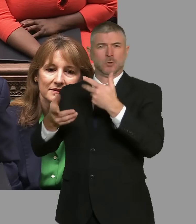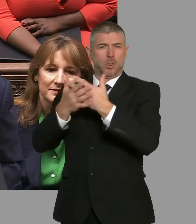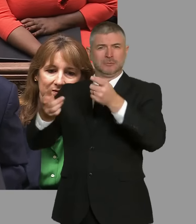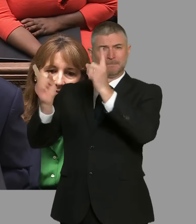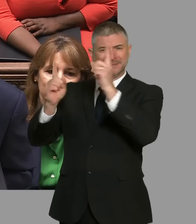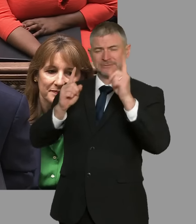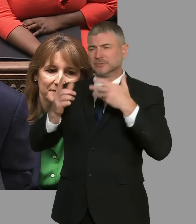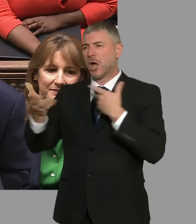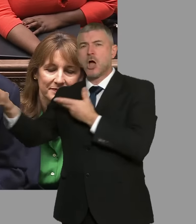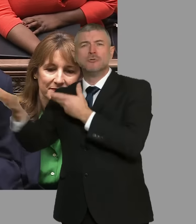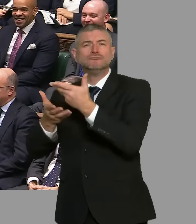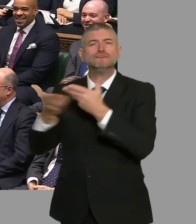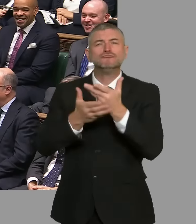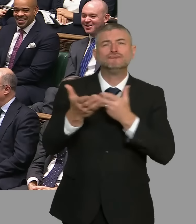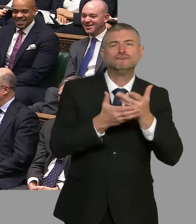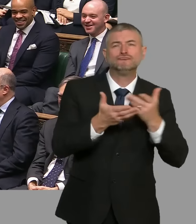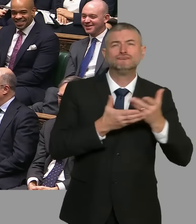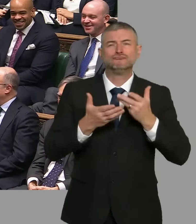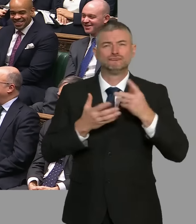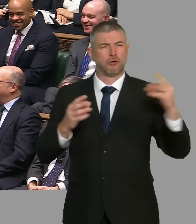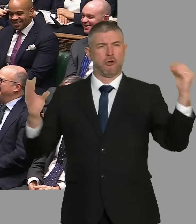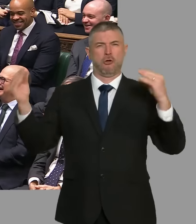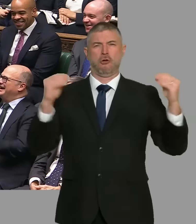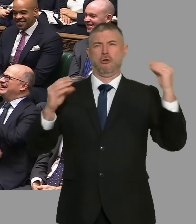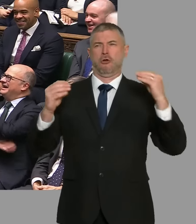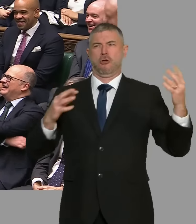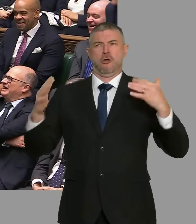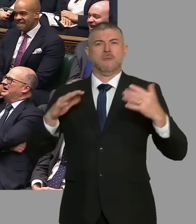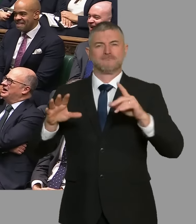meetings later today. Lincoln Job.